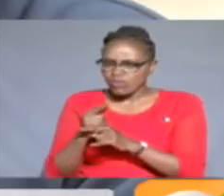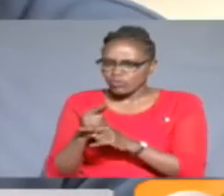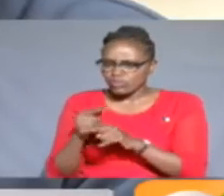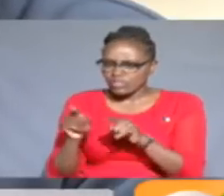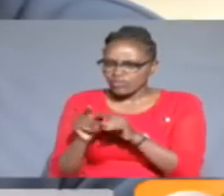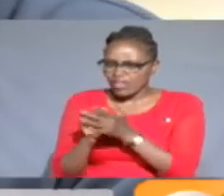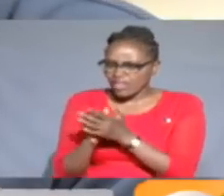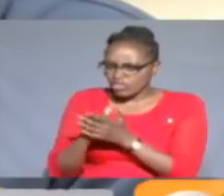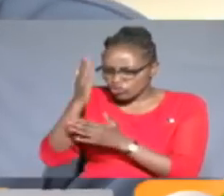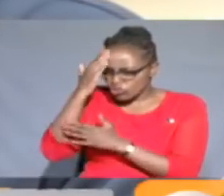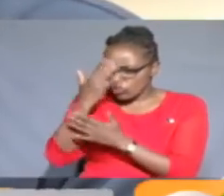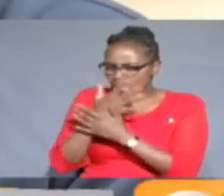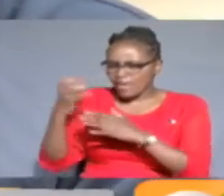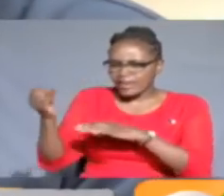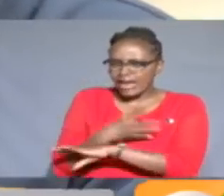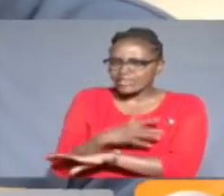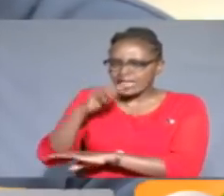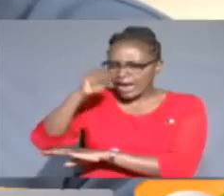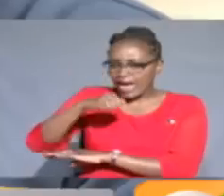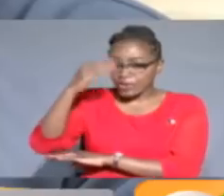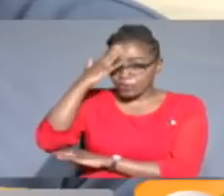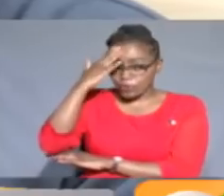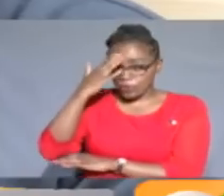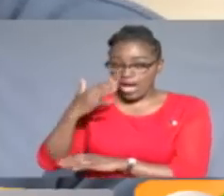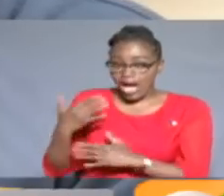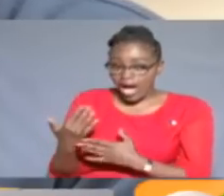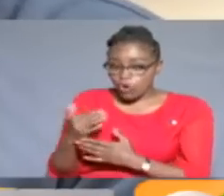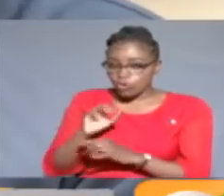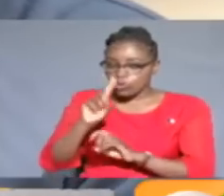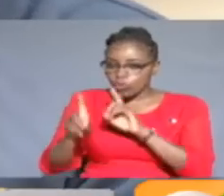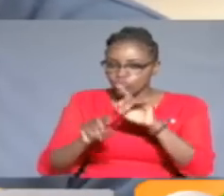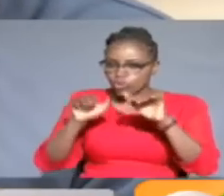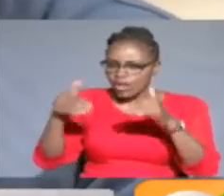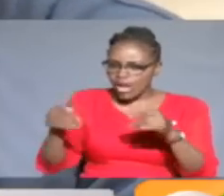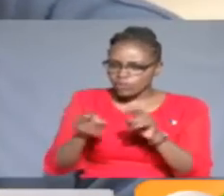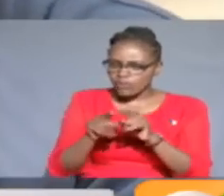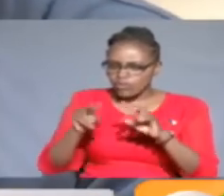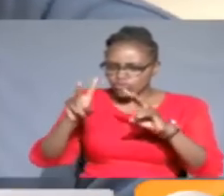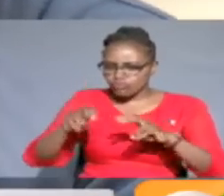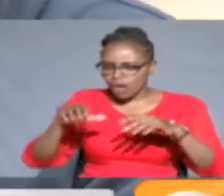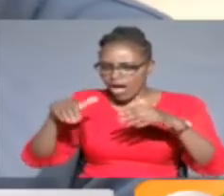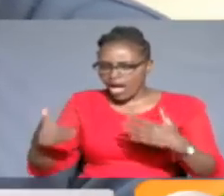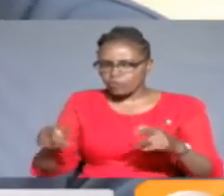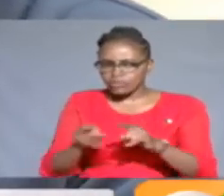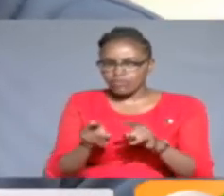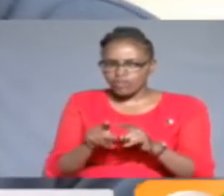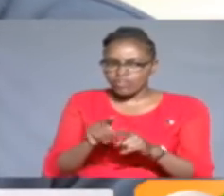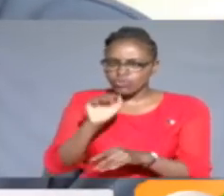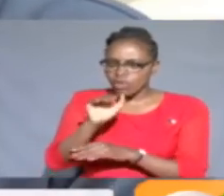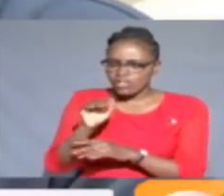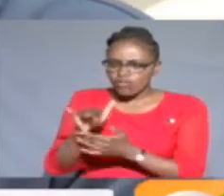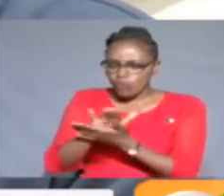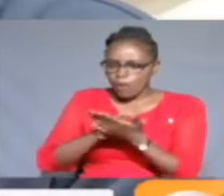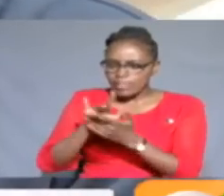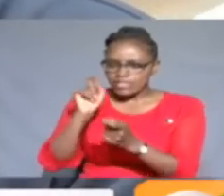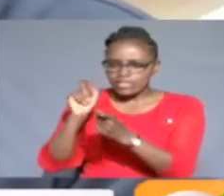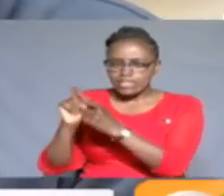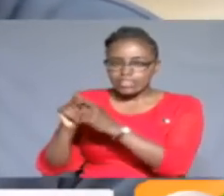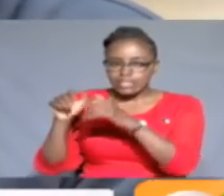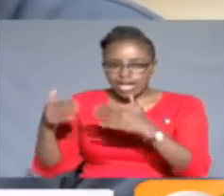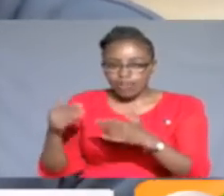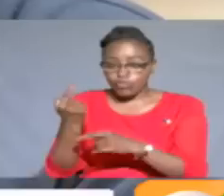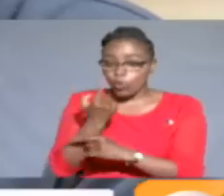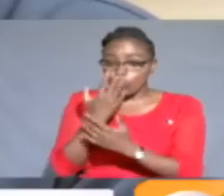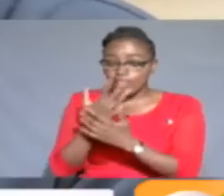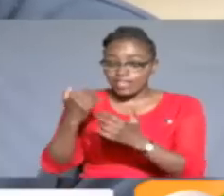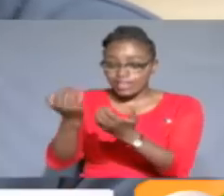make a diagnosis of any cancer in terms of how you ask questions, how you examine, how you order for basic tests. The only thing we